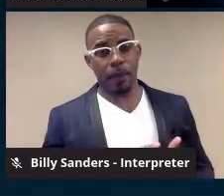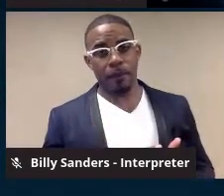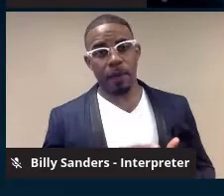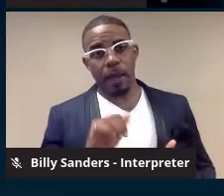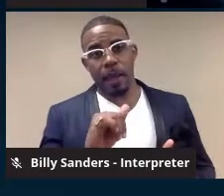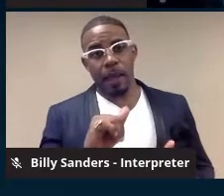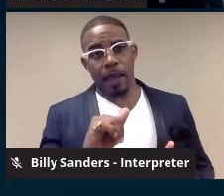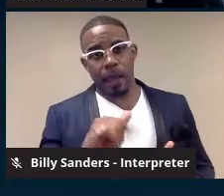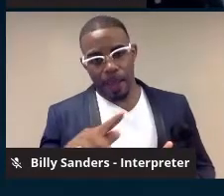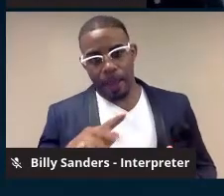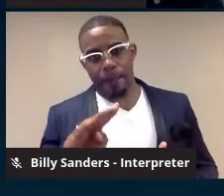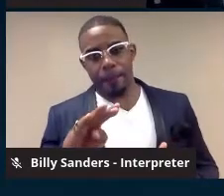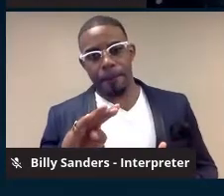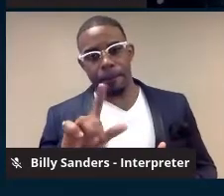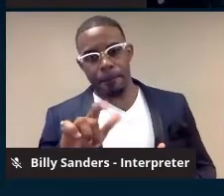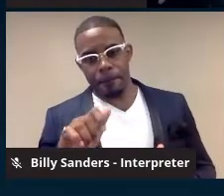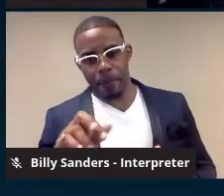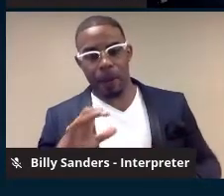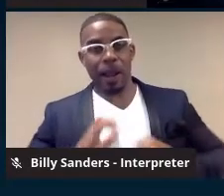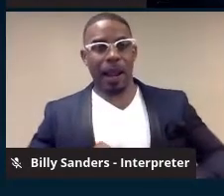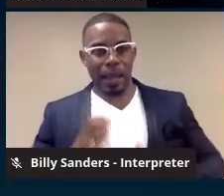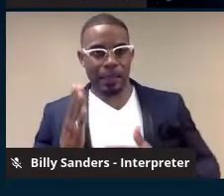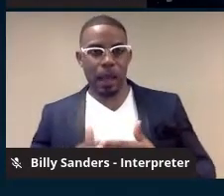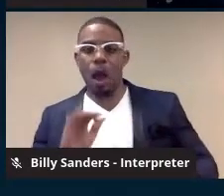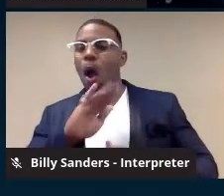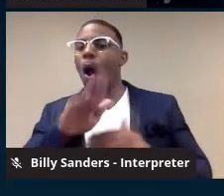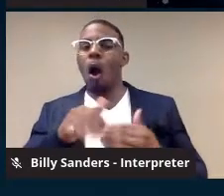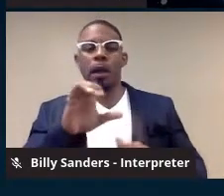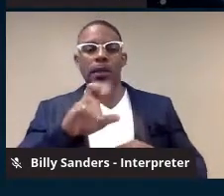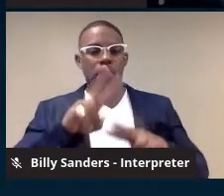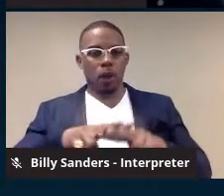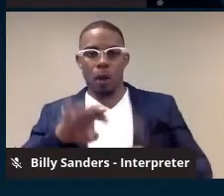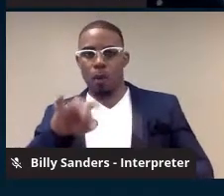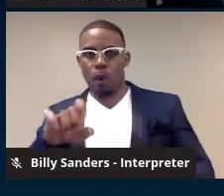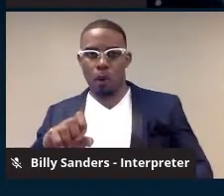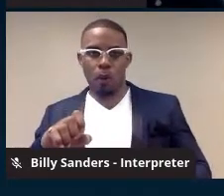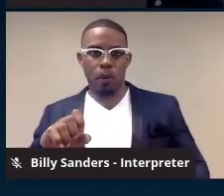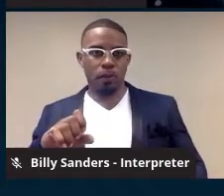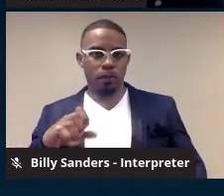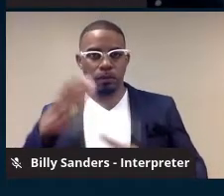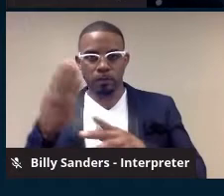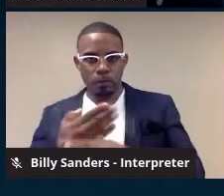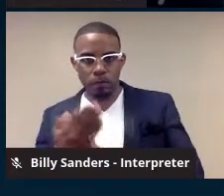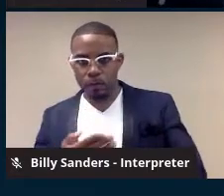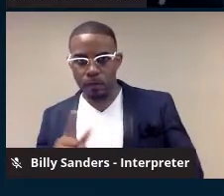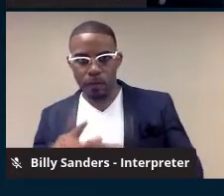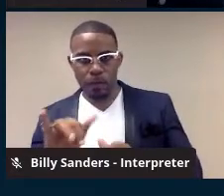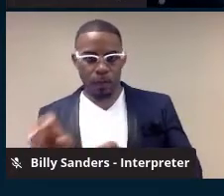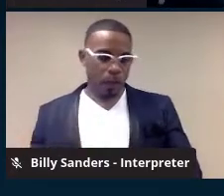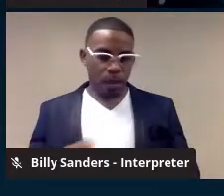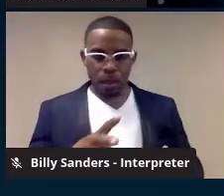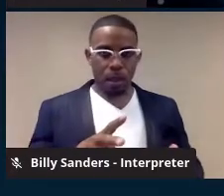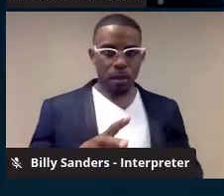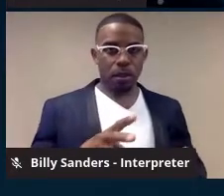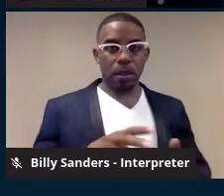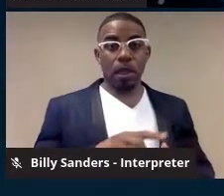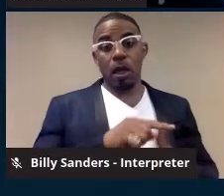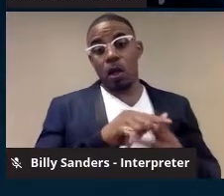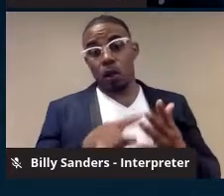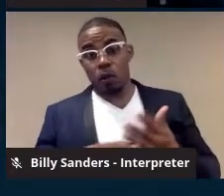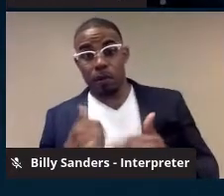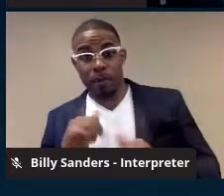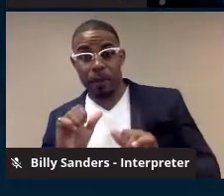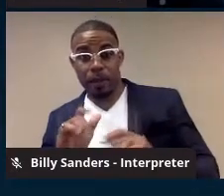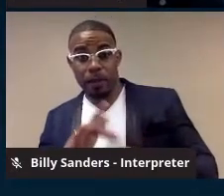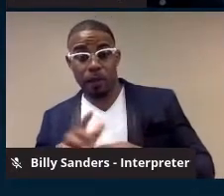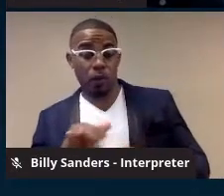Blazor client-side. So all of the C# code and the Razor files are compiled into .NET libraries, and it's those that are downloaded to the